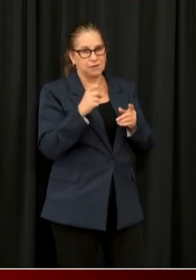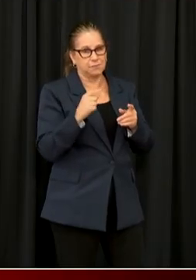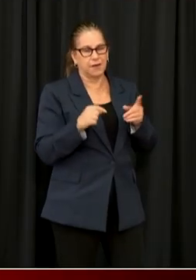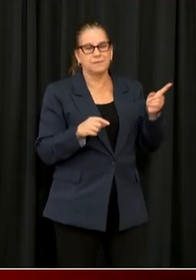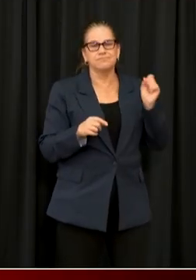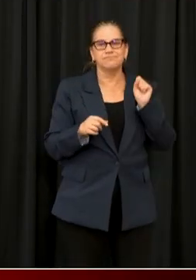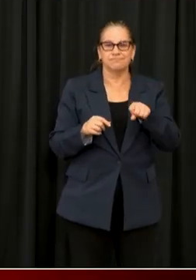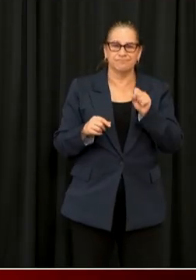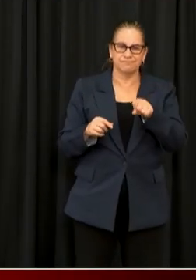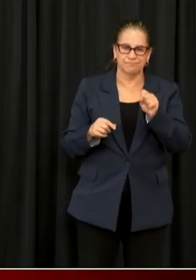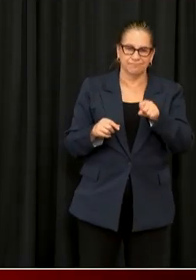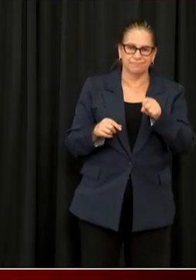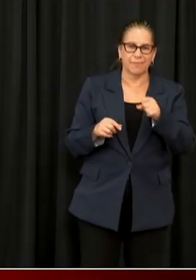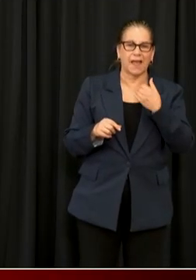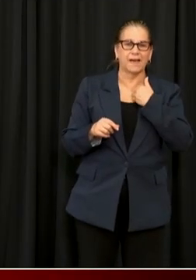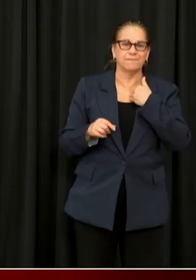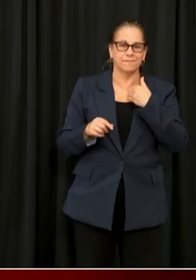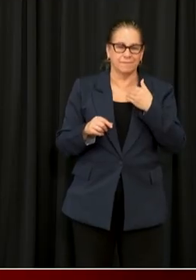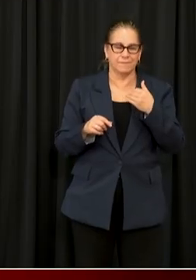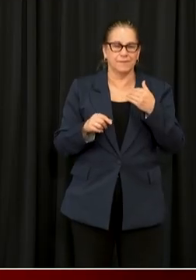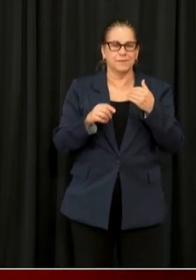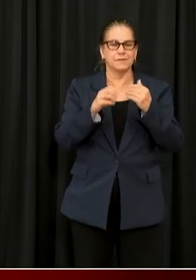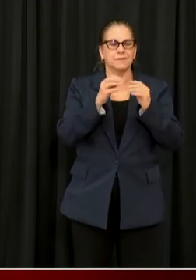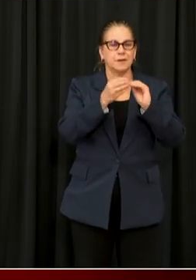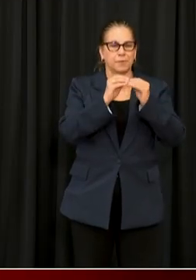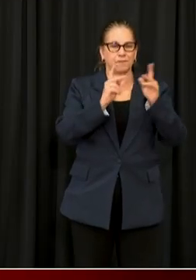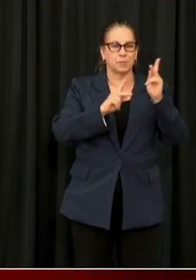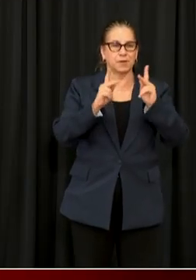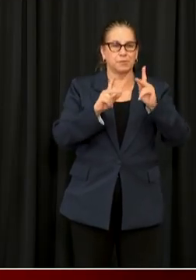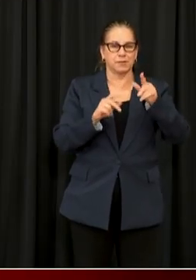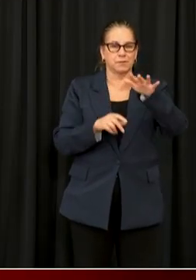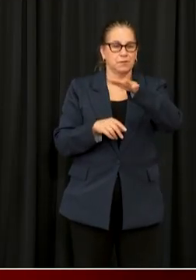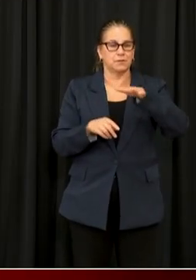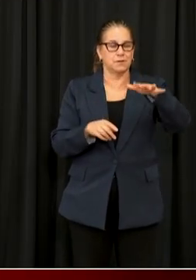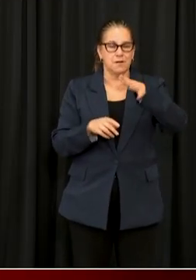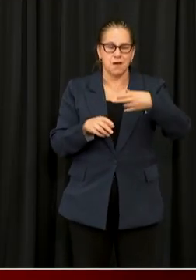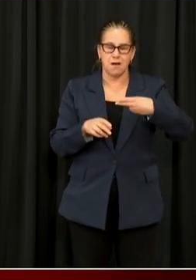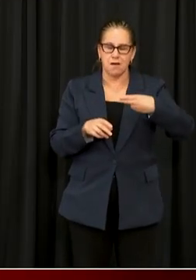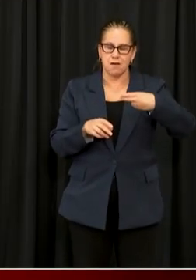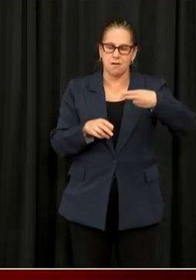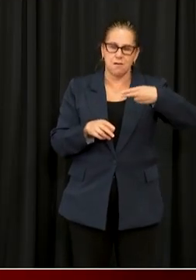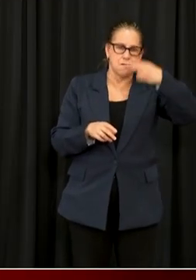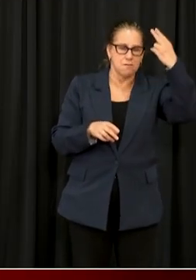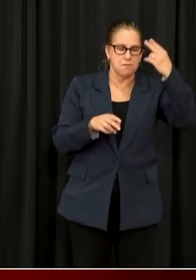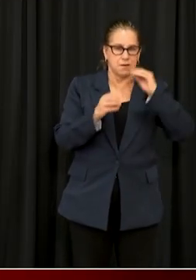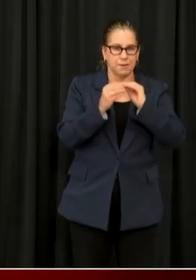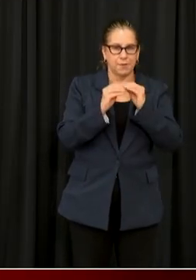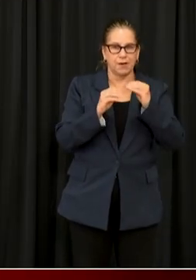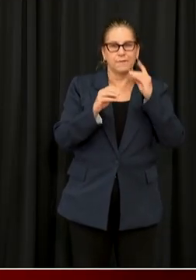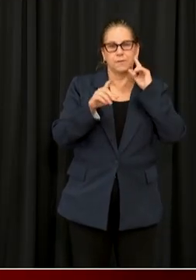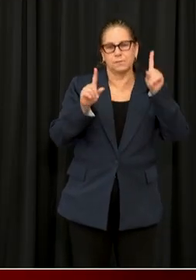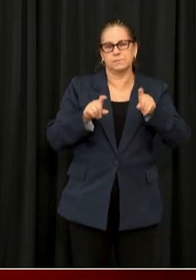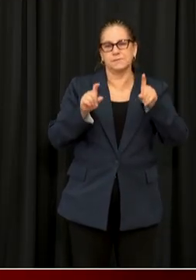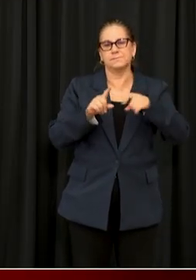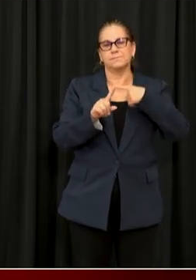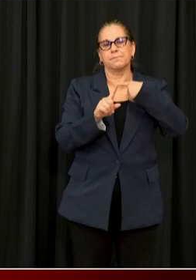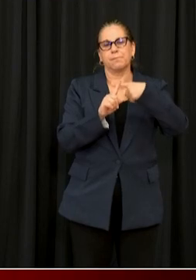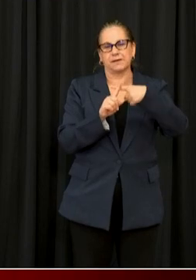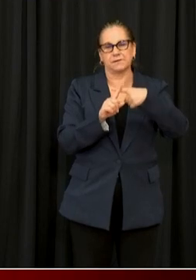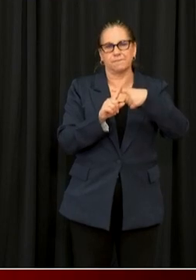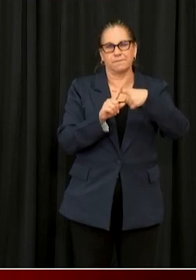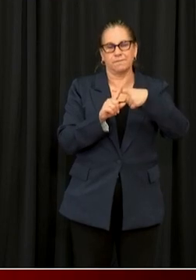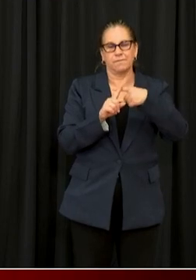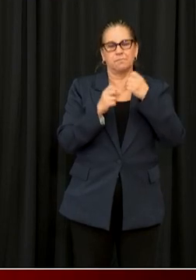test positive rate in those areas, which is what we are using to define what we call a hotspot.